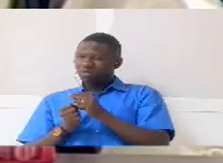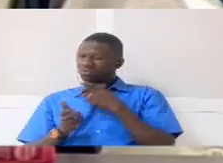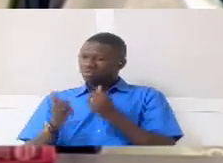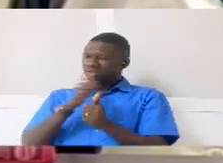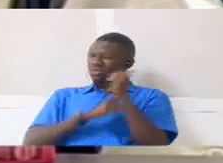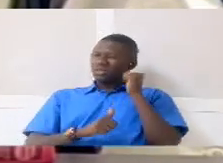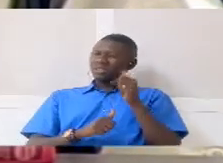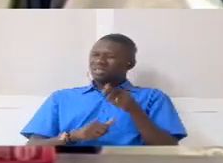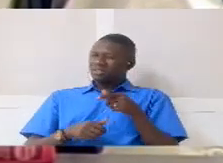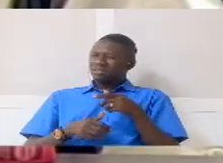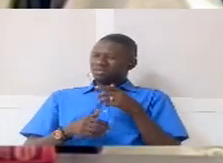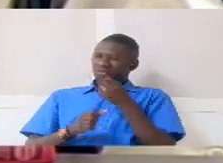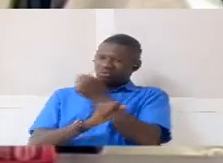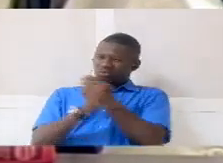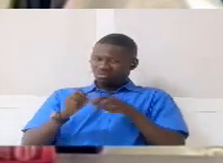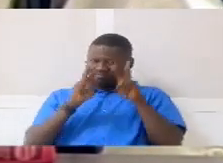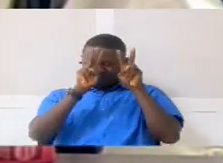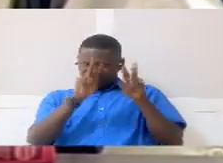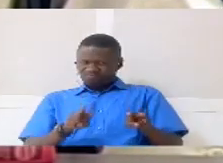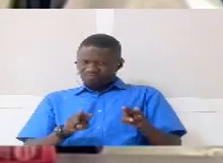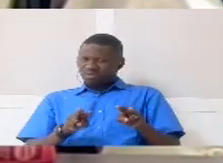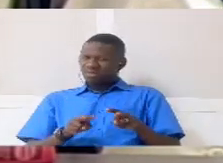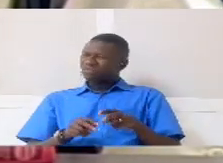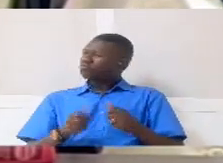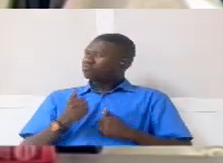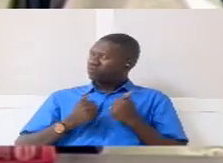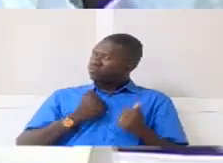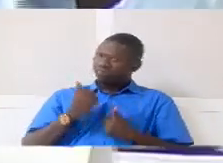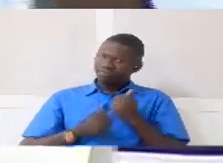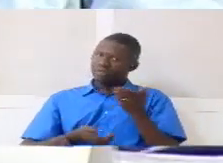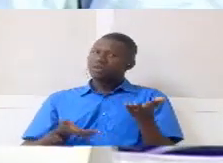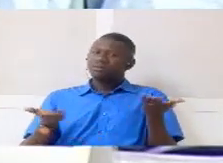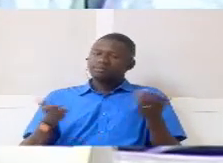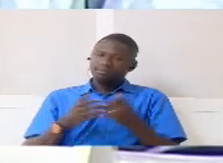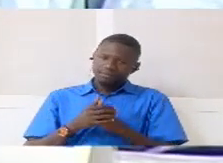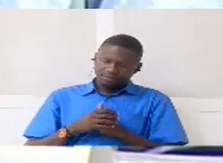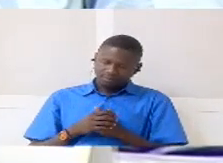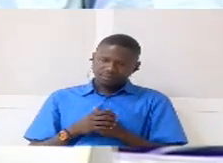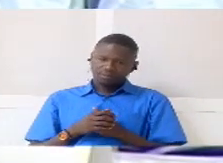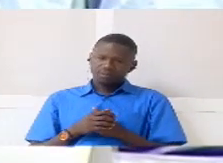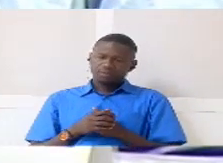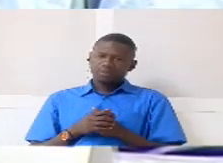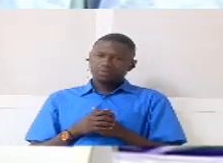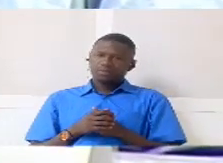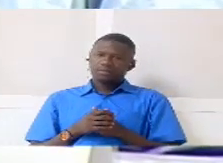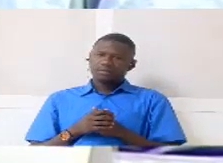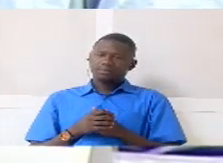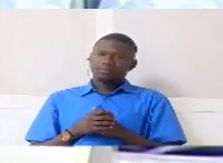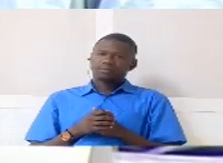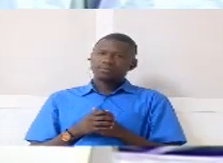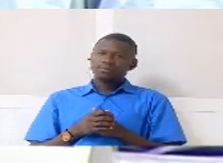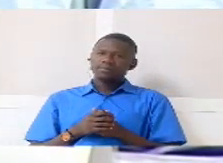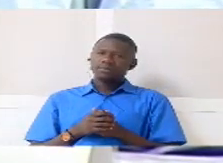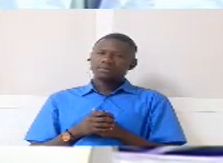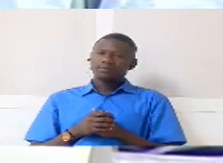pleasing to this man. Why wasn't it not pleasing to Ibrahim Cisse? Ko munan na amar kasolan ko